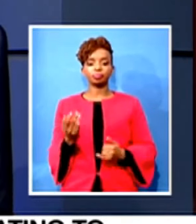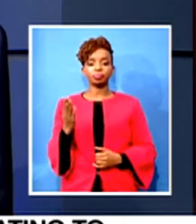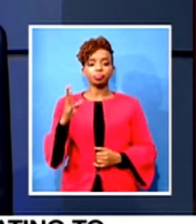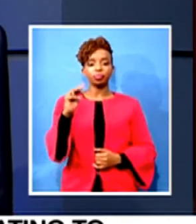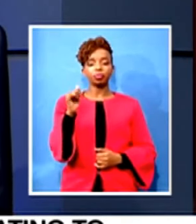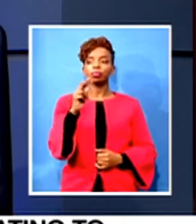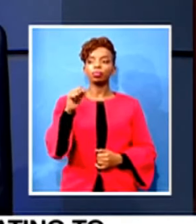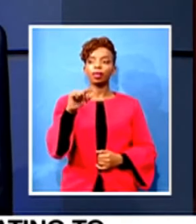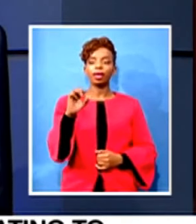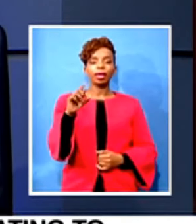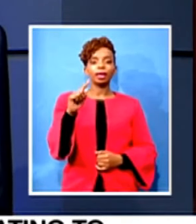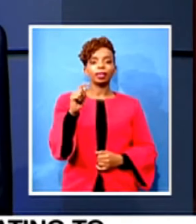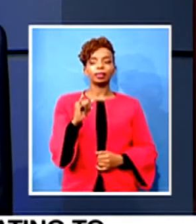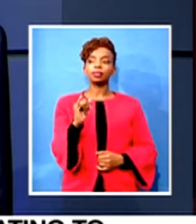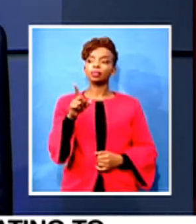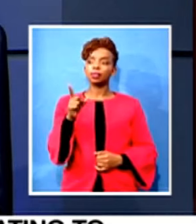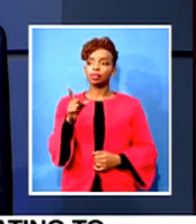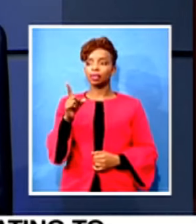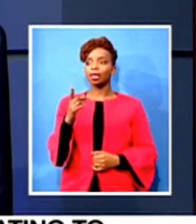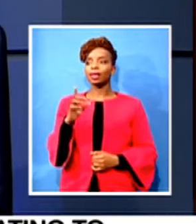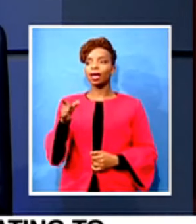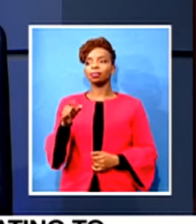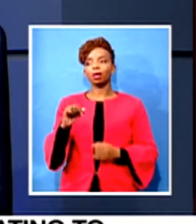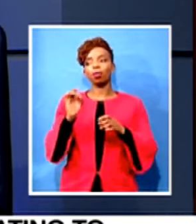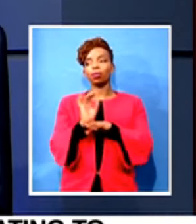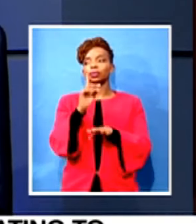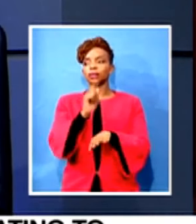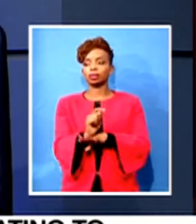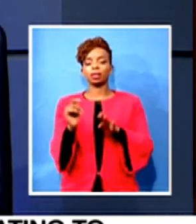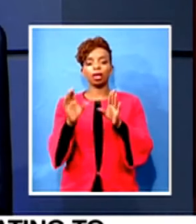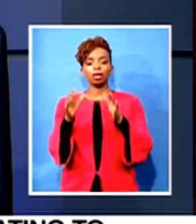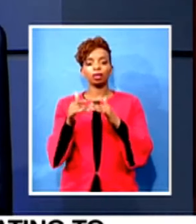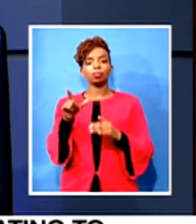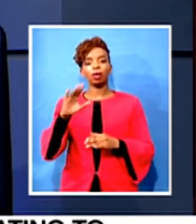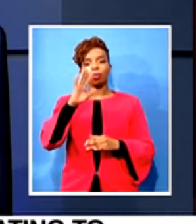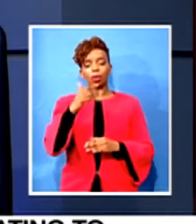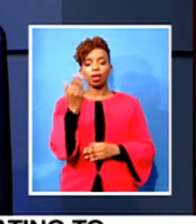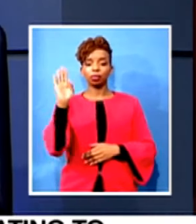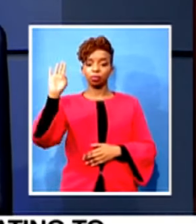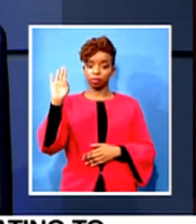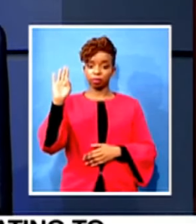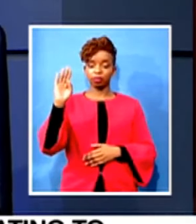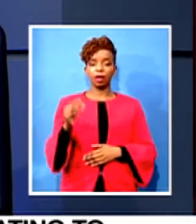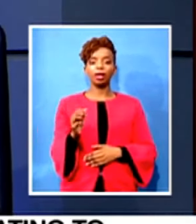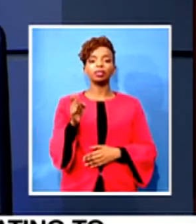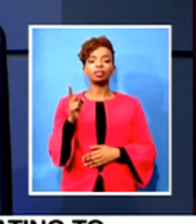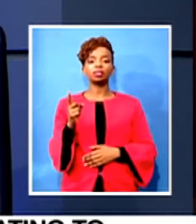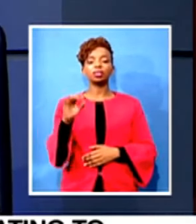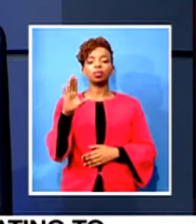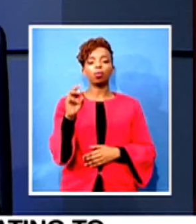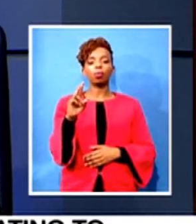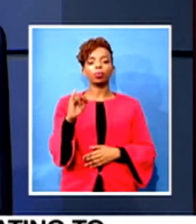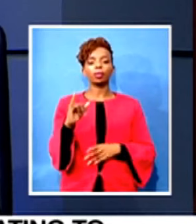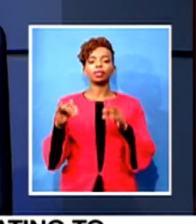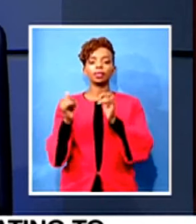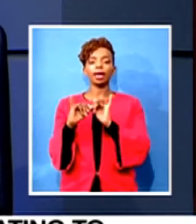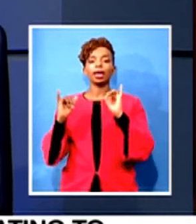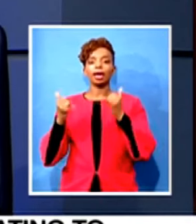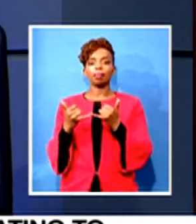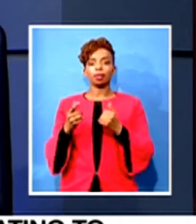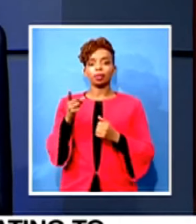Edwin Sodi, will testify. ORI is a company which performed the audit and assessment of asbestos